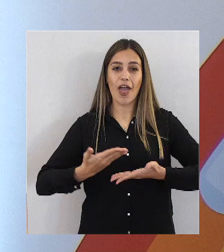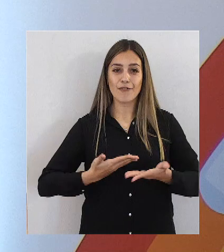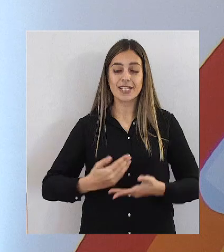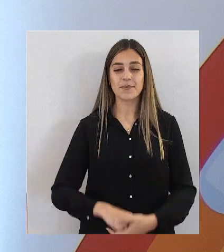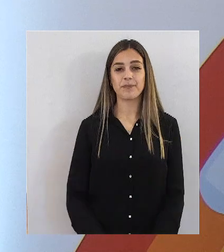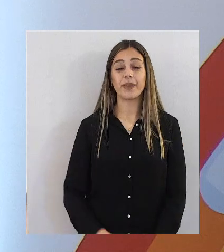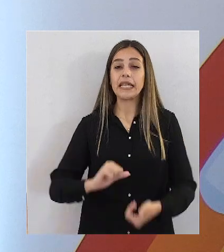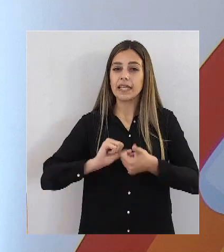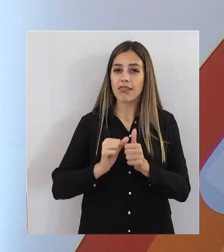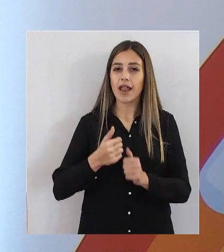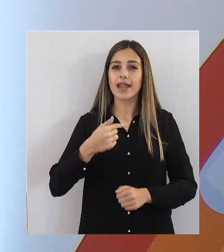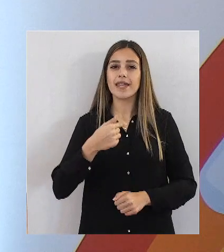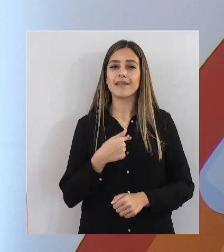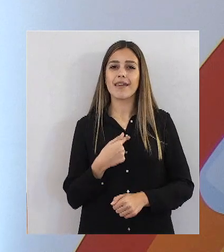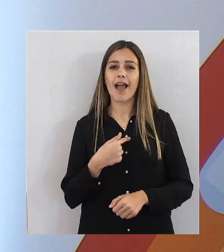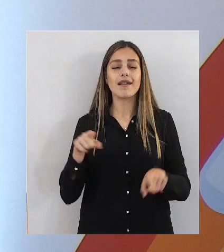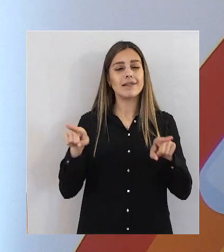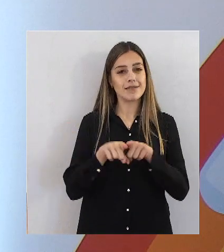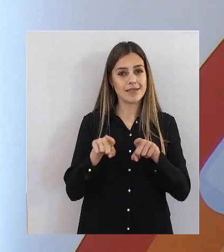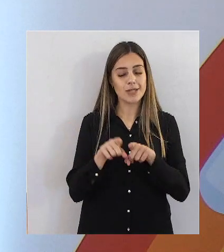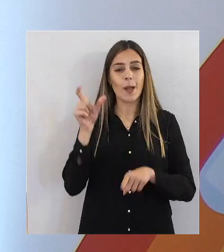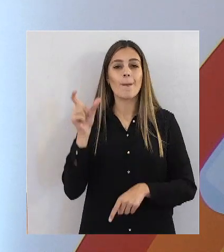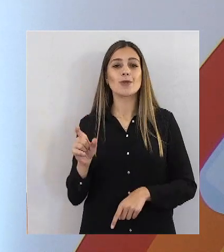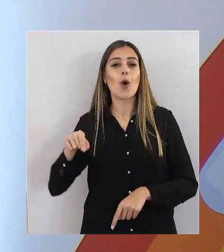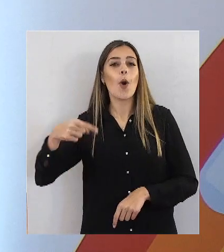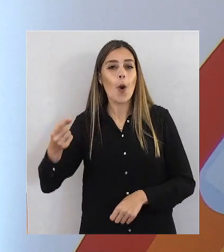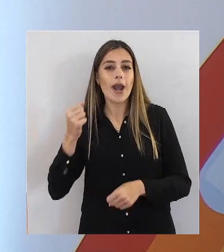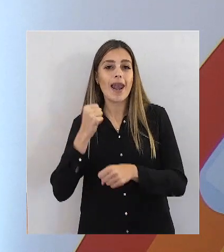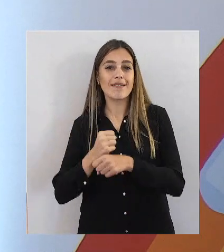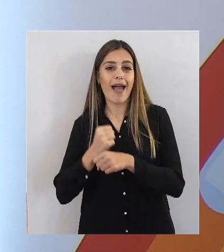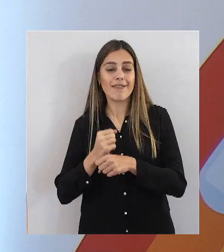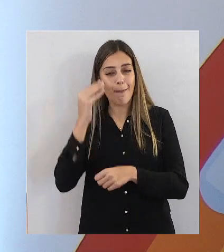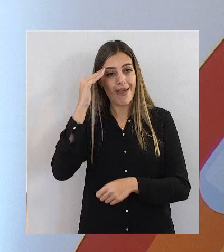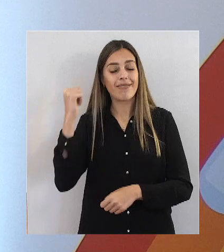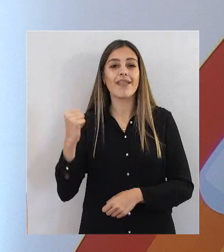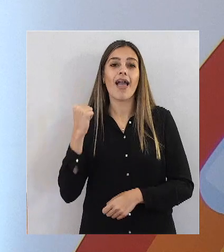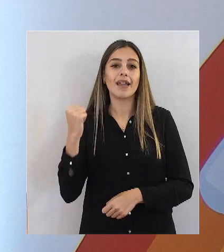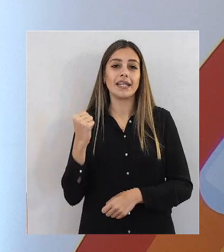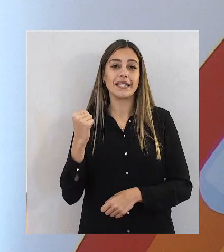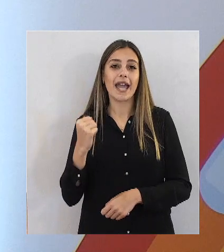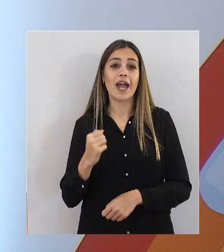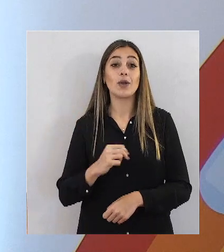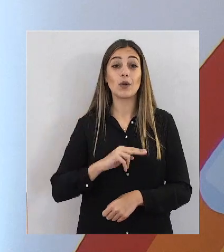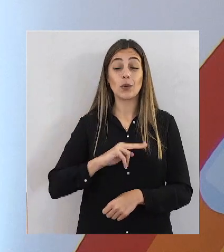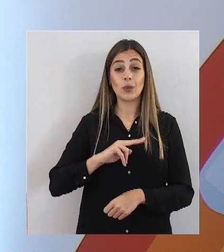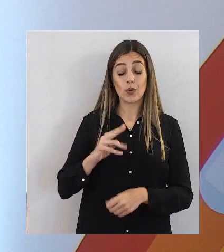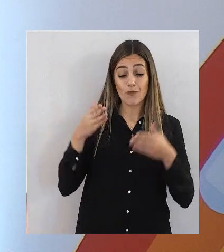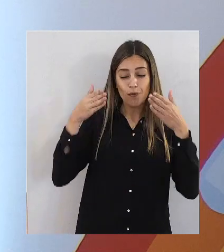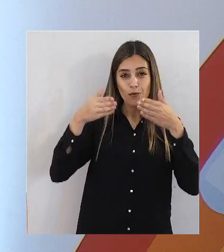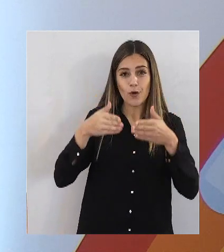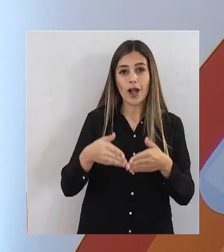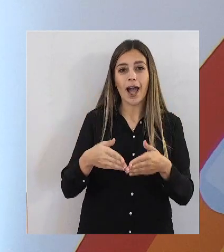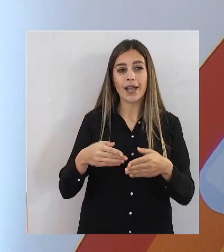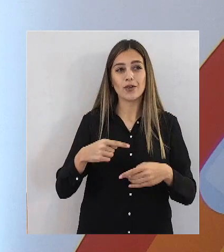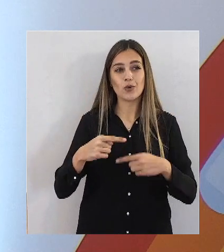training, just like other healthcare professionals, and even my socialization process were mostly based on the medical and